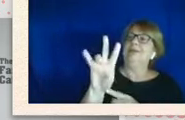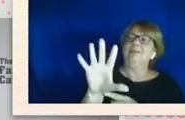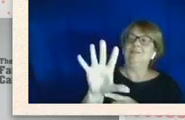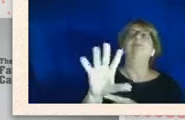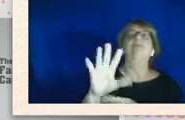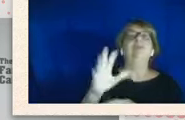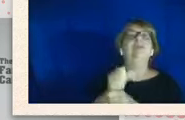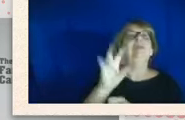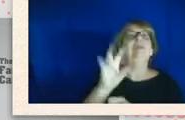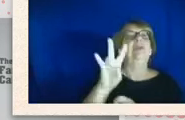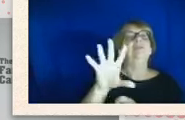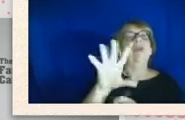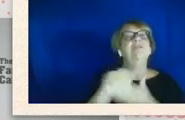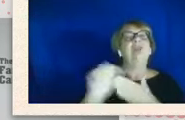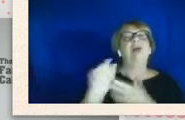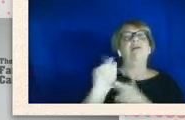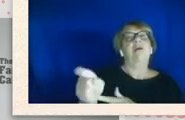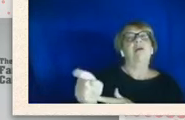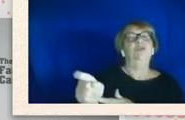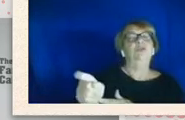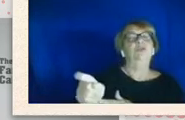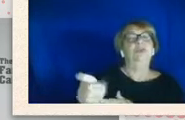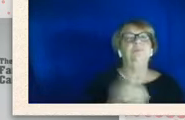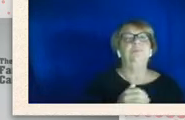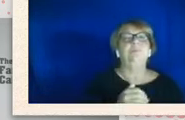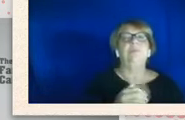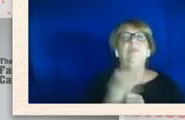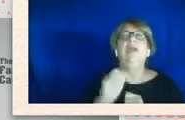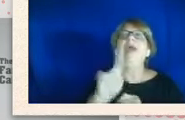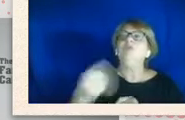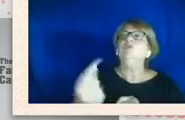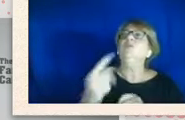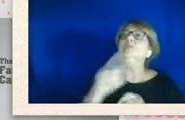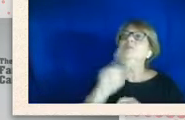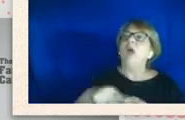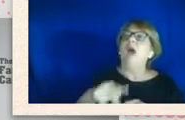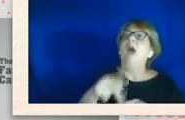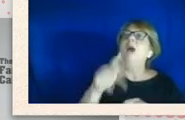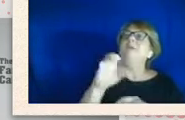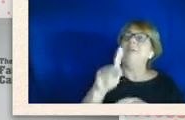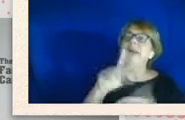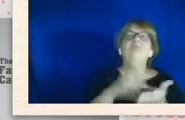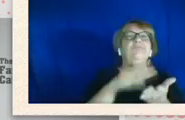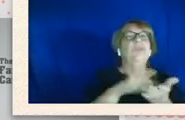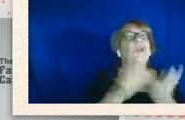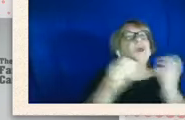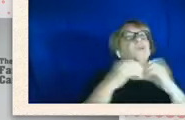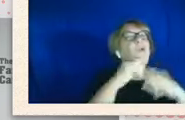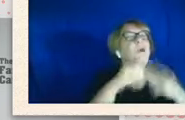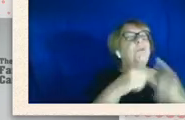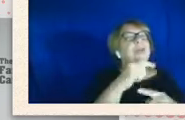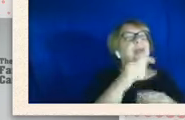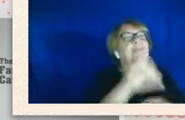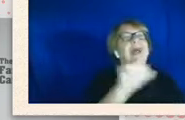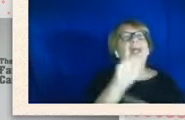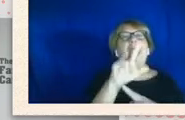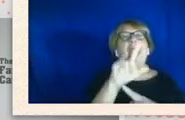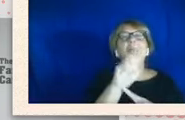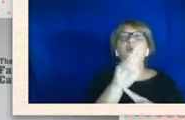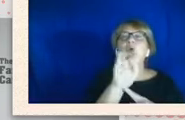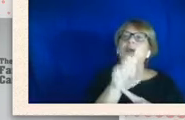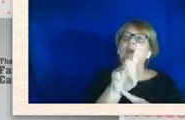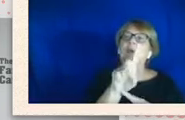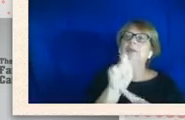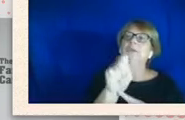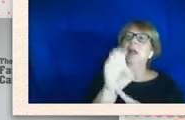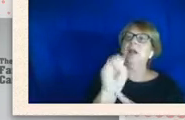$75 contribution and an exclusive prize pack. Learn more at ableunited.com. We also want to thank our sponsors from